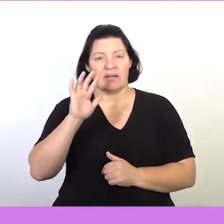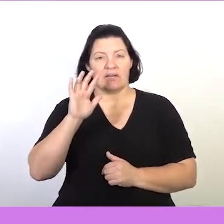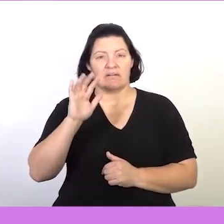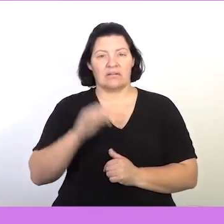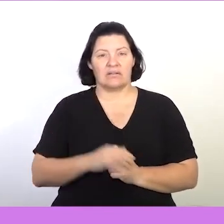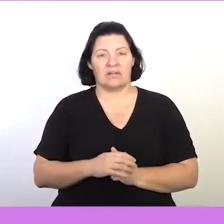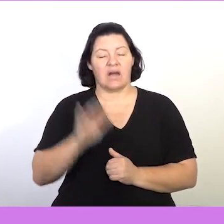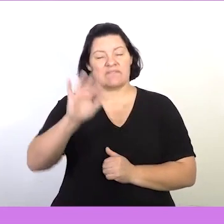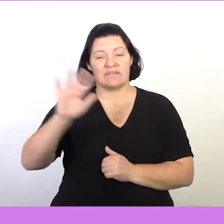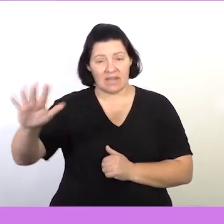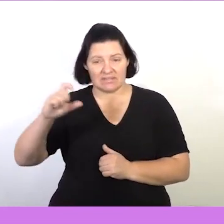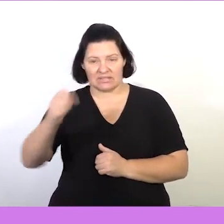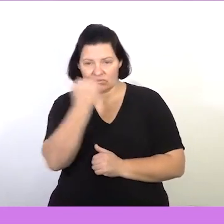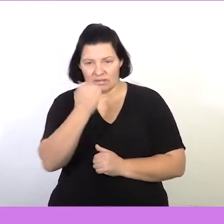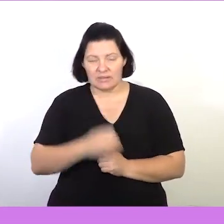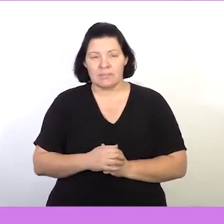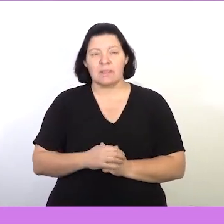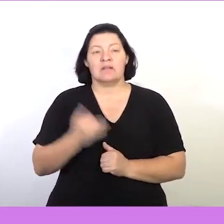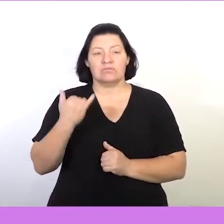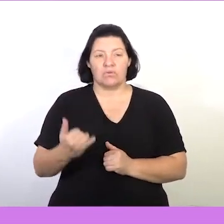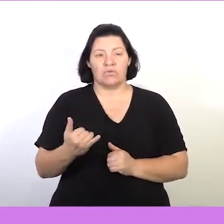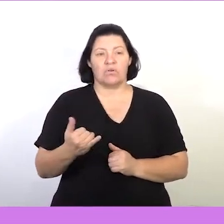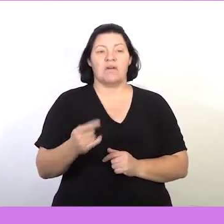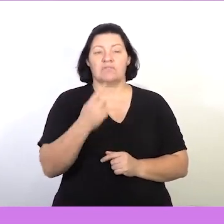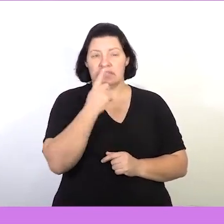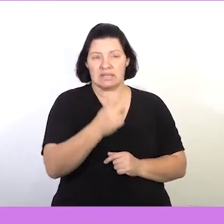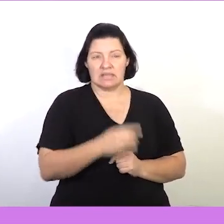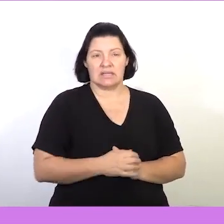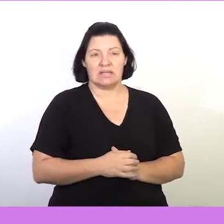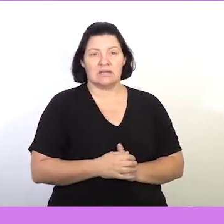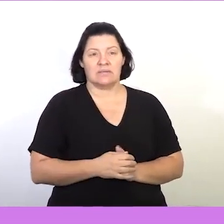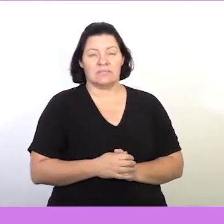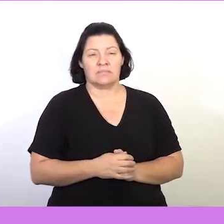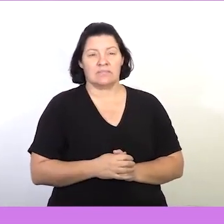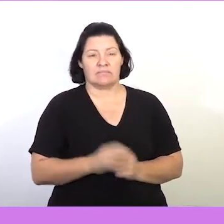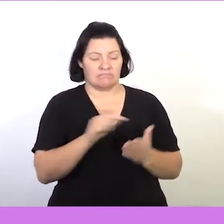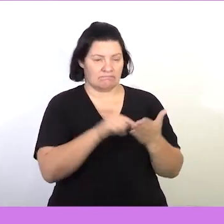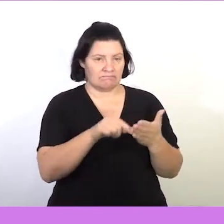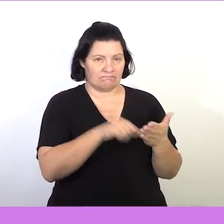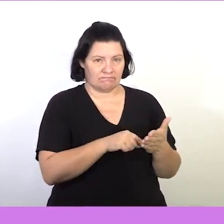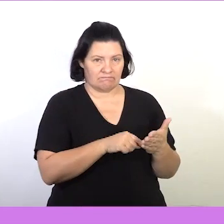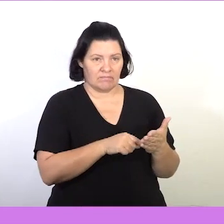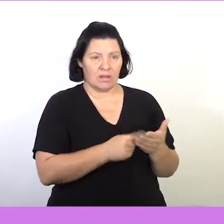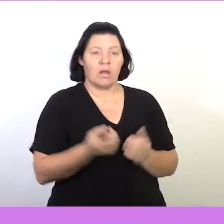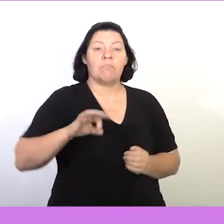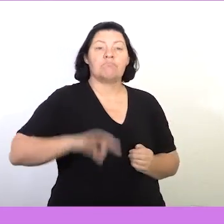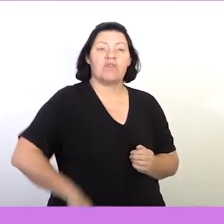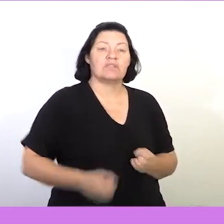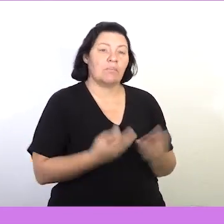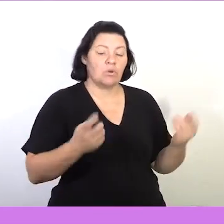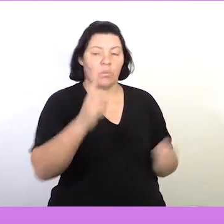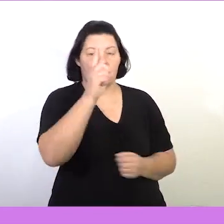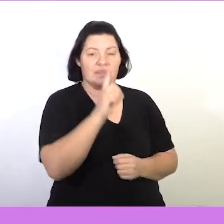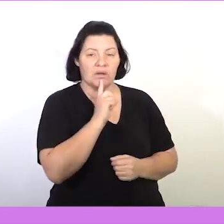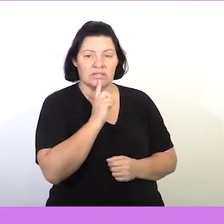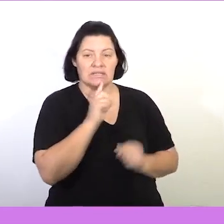cents. Okay, so let me fix that. It's a 55 cents. So therefore, if you look at this, Kyle will make a